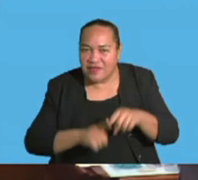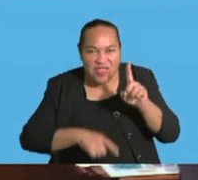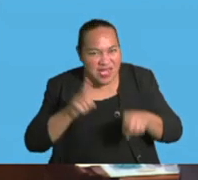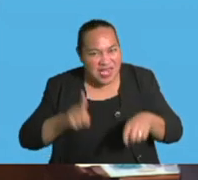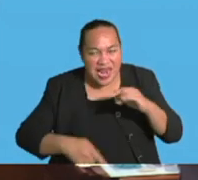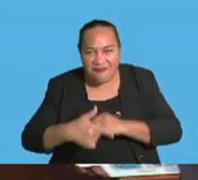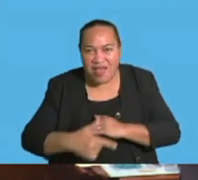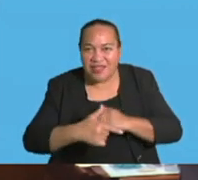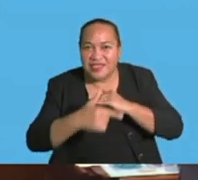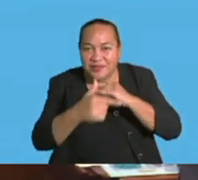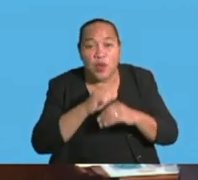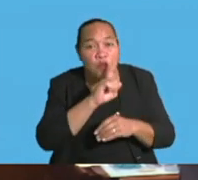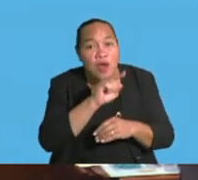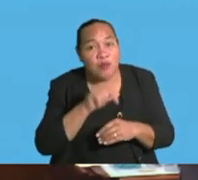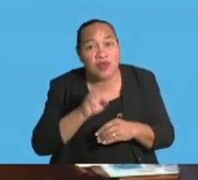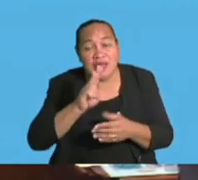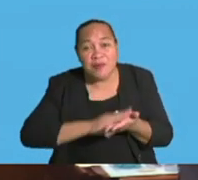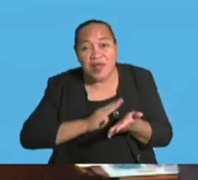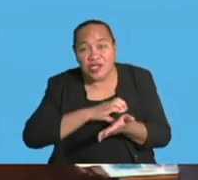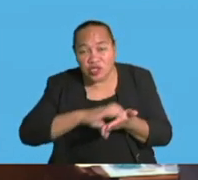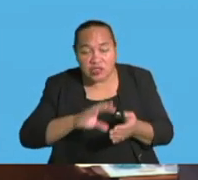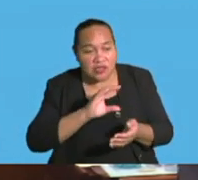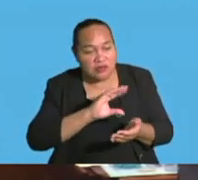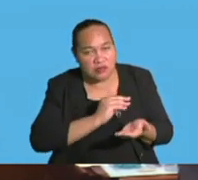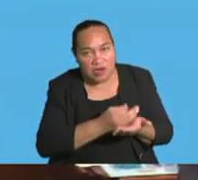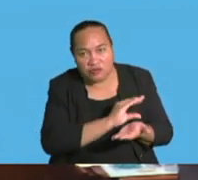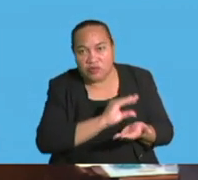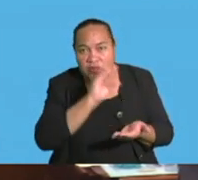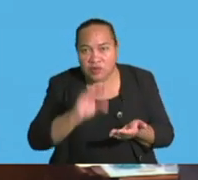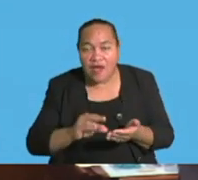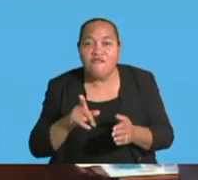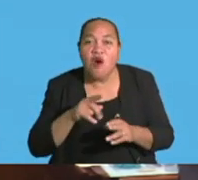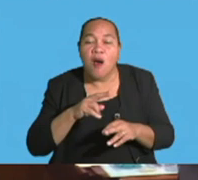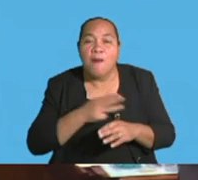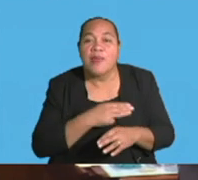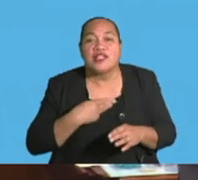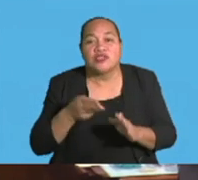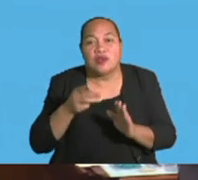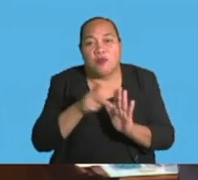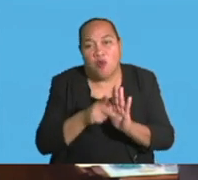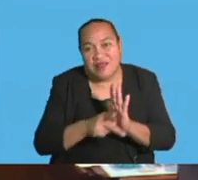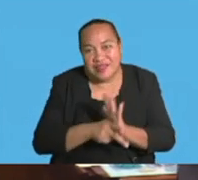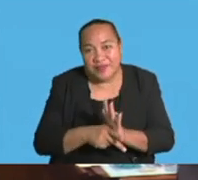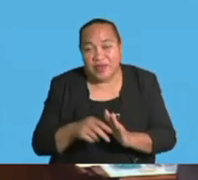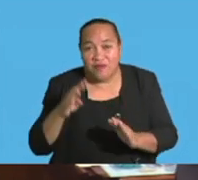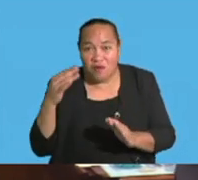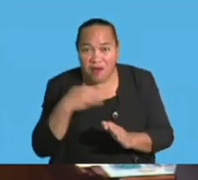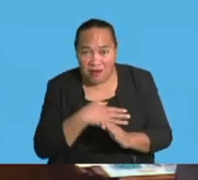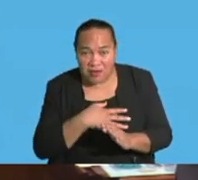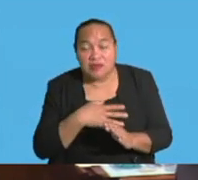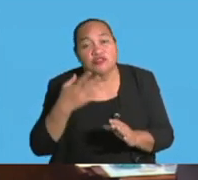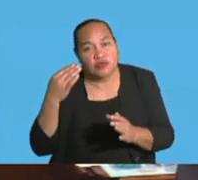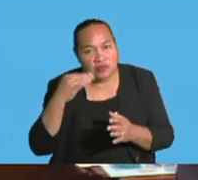$1.3 million has been allocated for the Ministry's policy administration, while $452,900 has